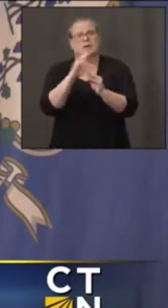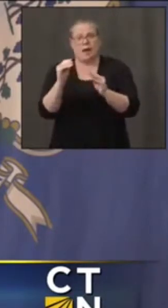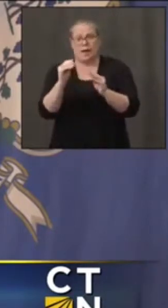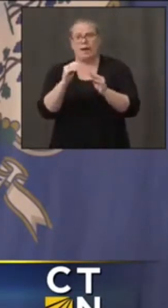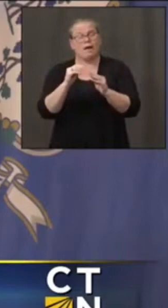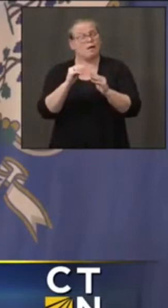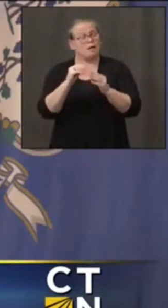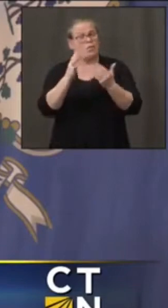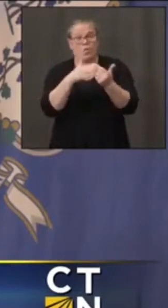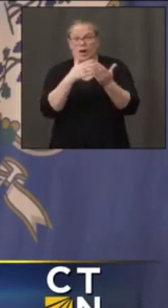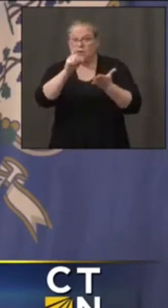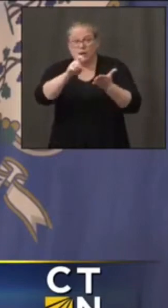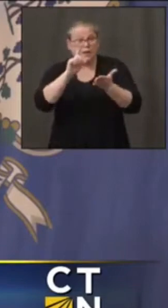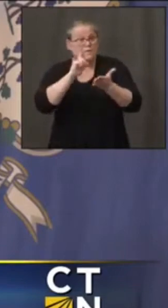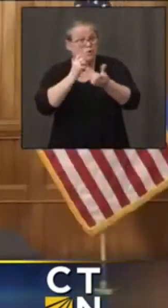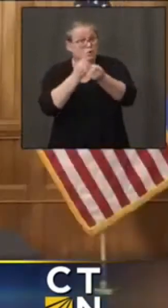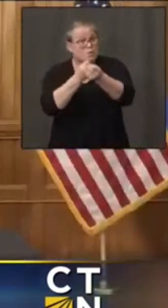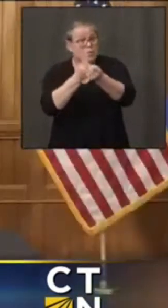later.